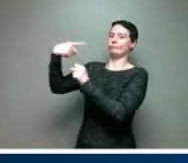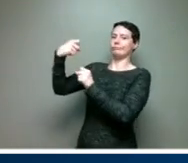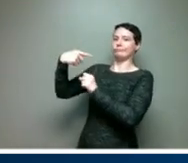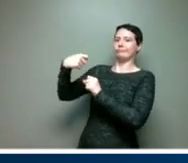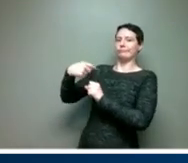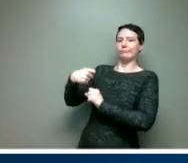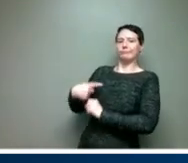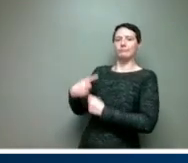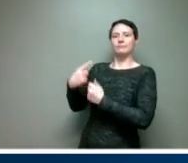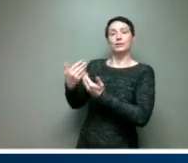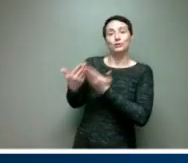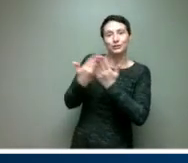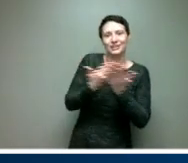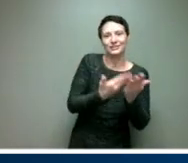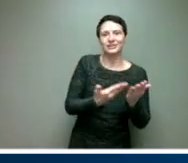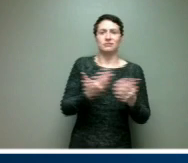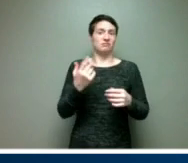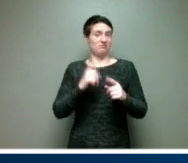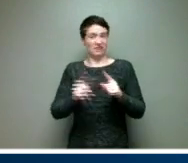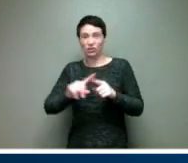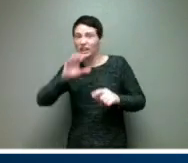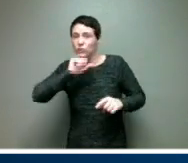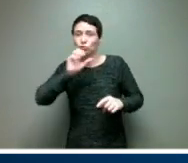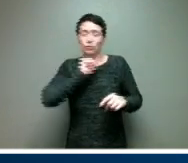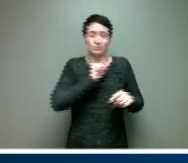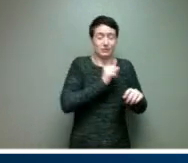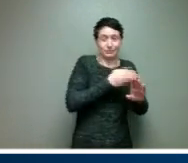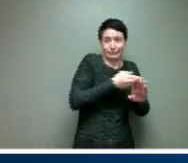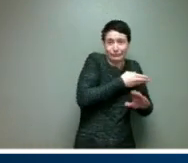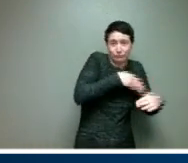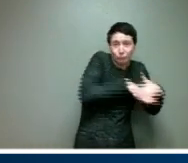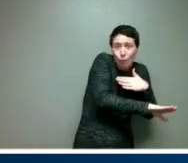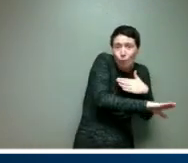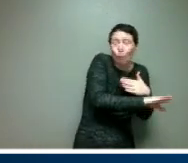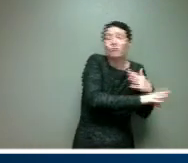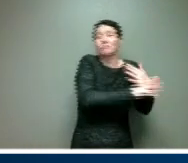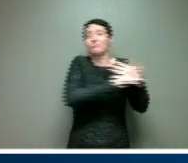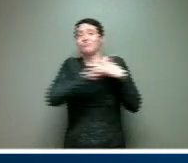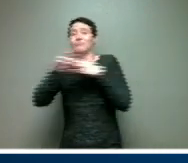know, prenatal through 8 years old to kind of help parents navigate this time.